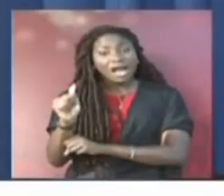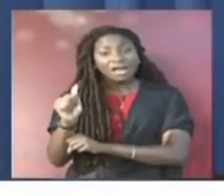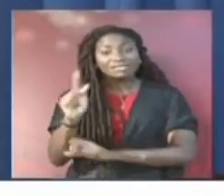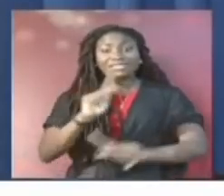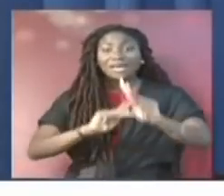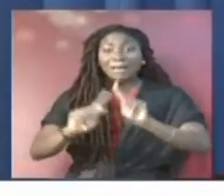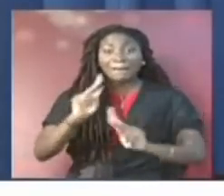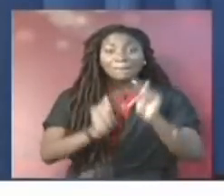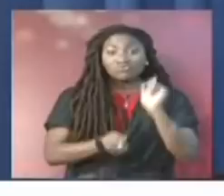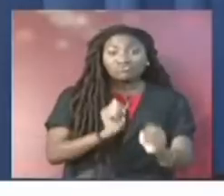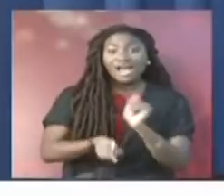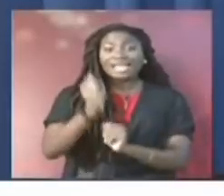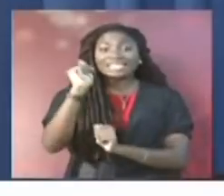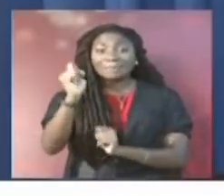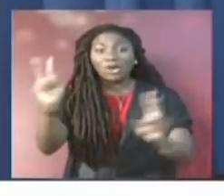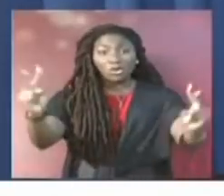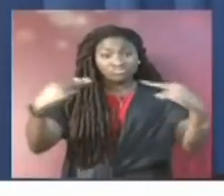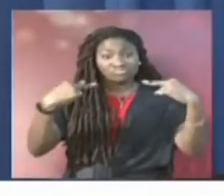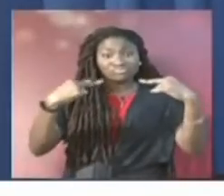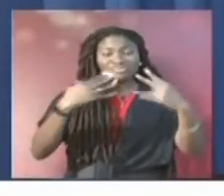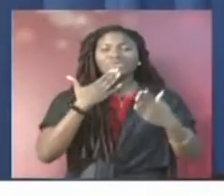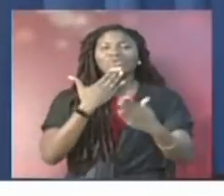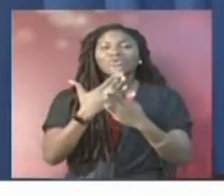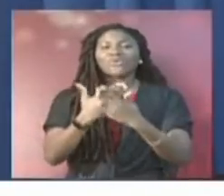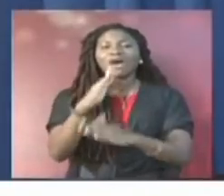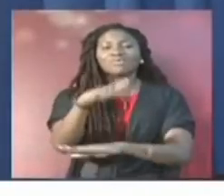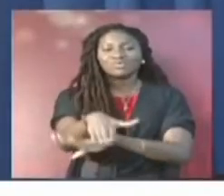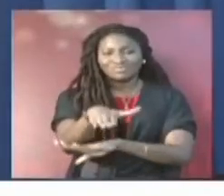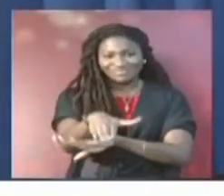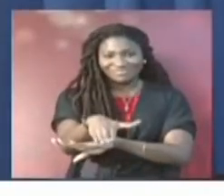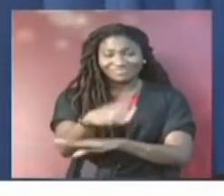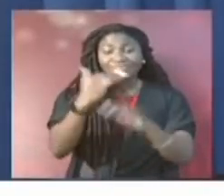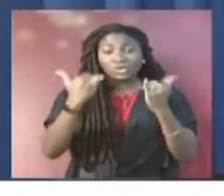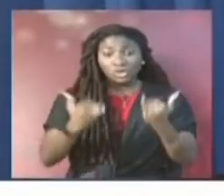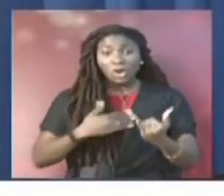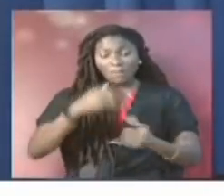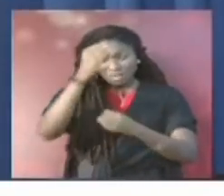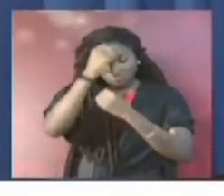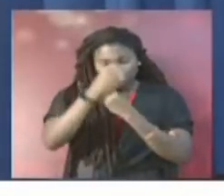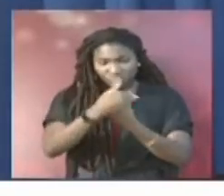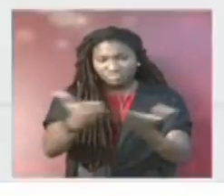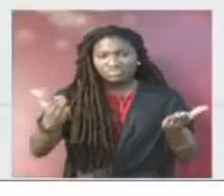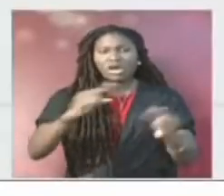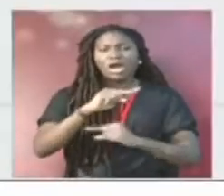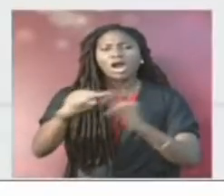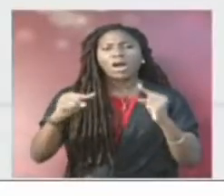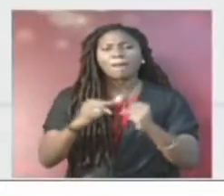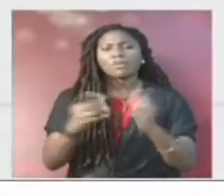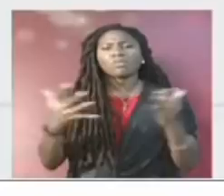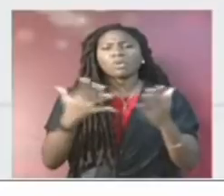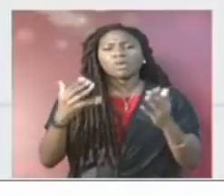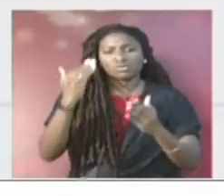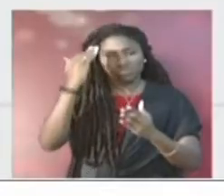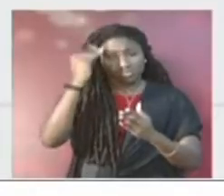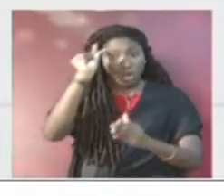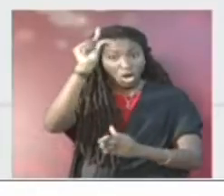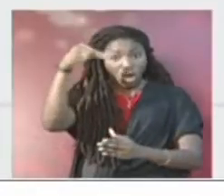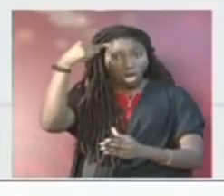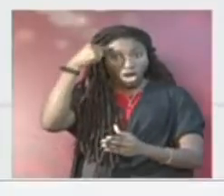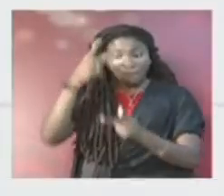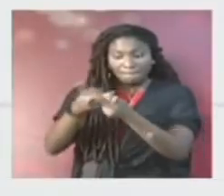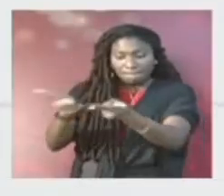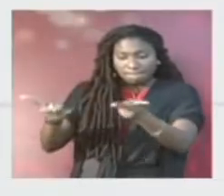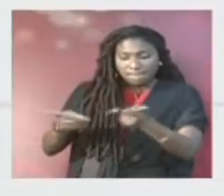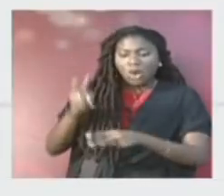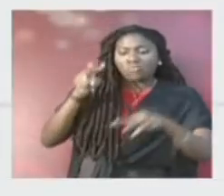Tobago. I've been asked to provide an update and some information on the status of the parallel healthcare system, and today